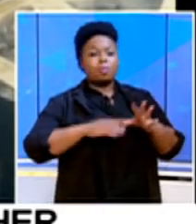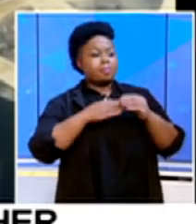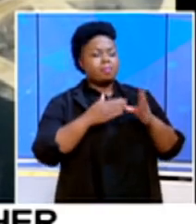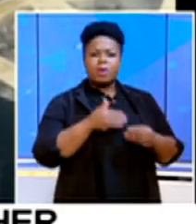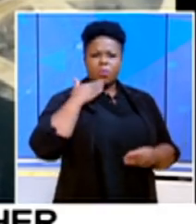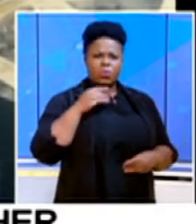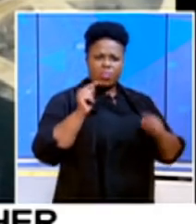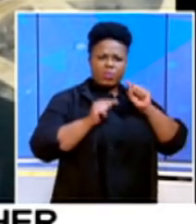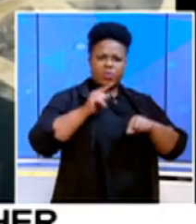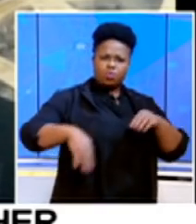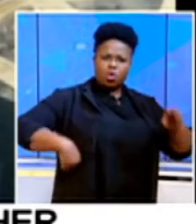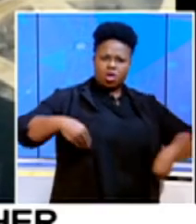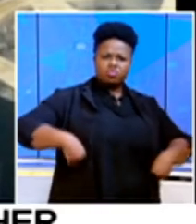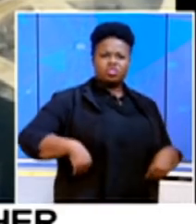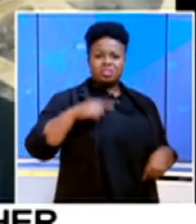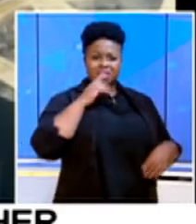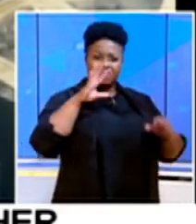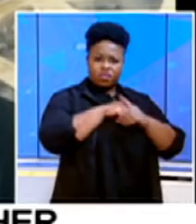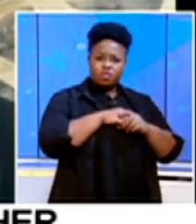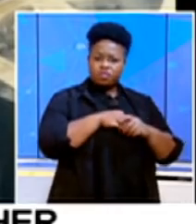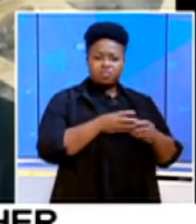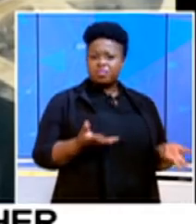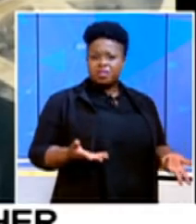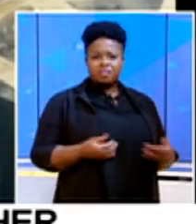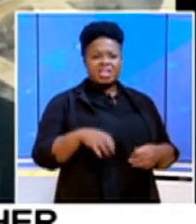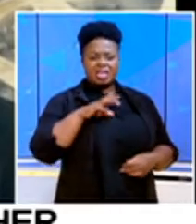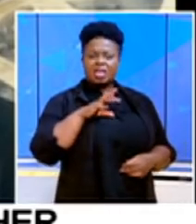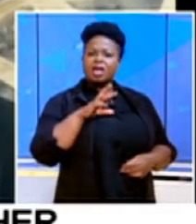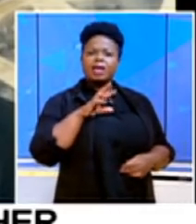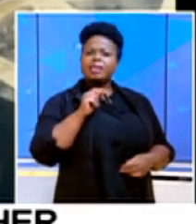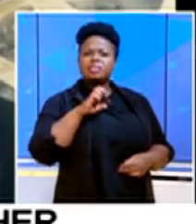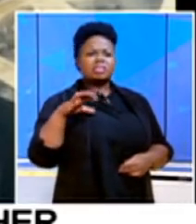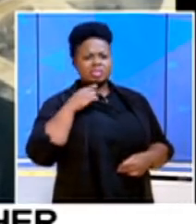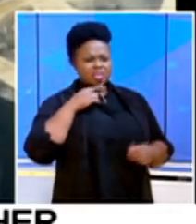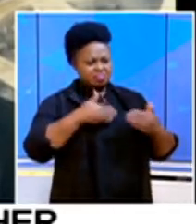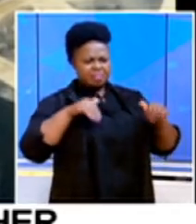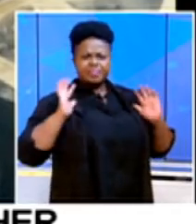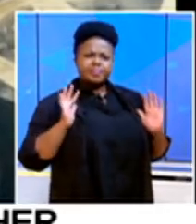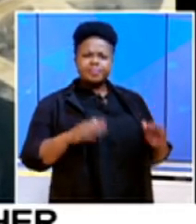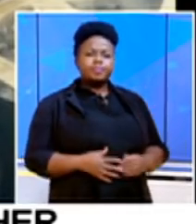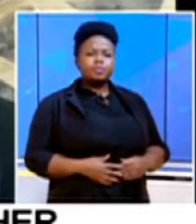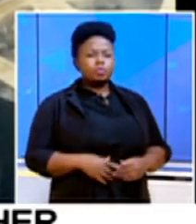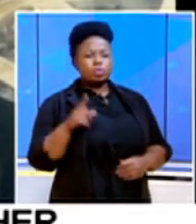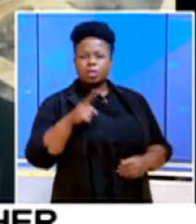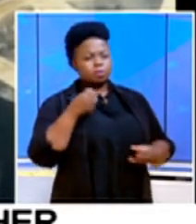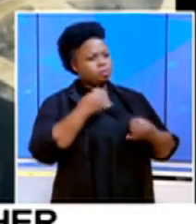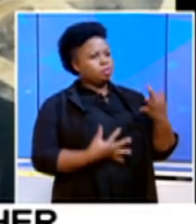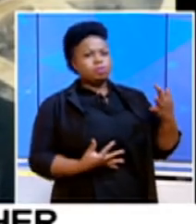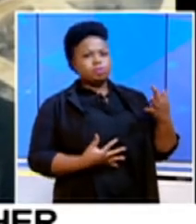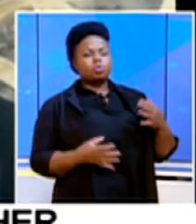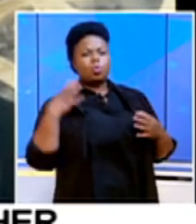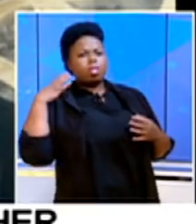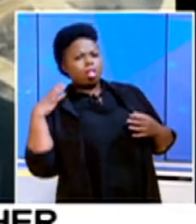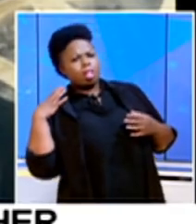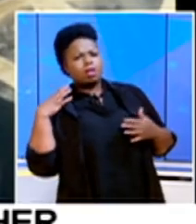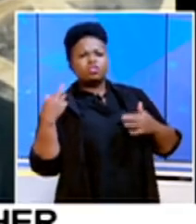of corruption or reported to be involved in corruption. So that's quite a mouthful, and that's quite a daunting